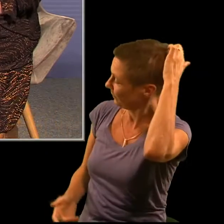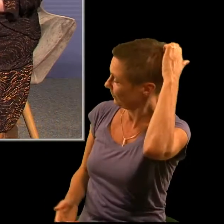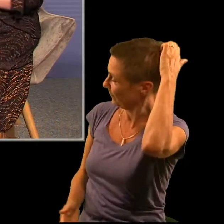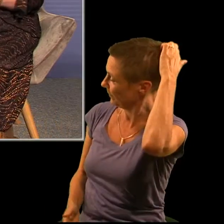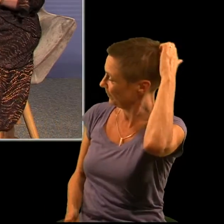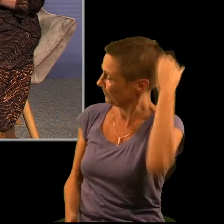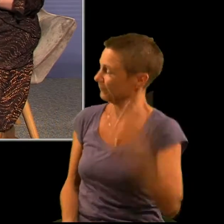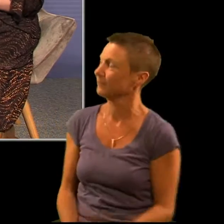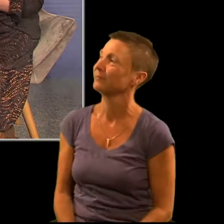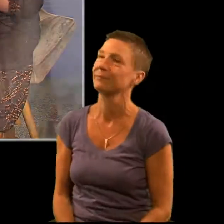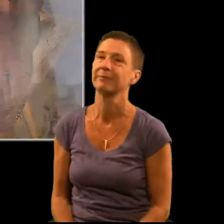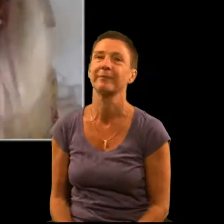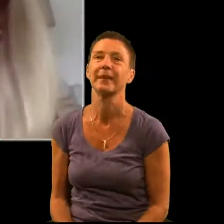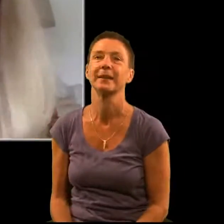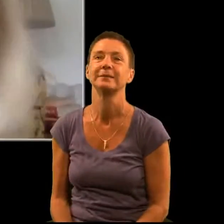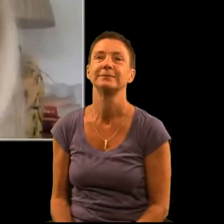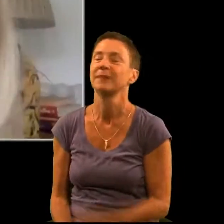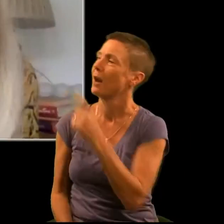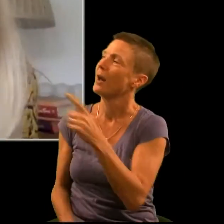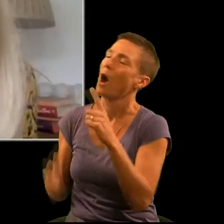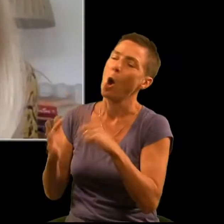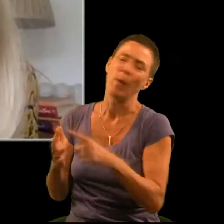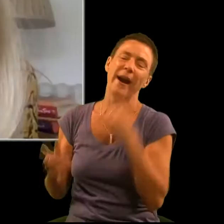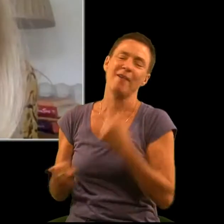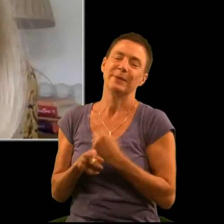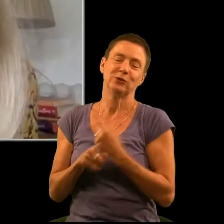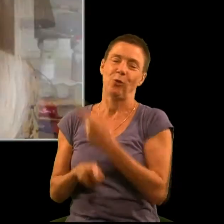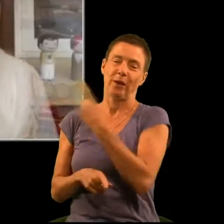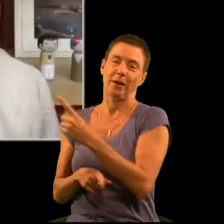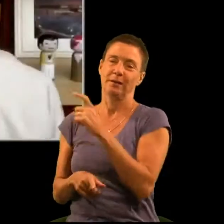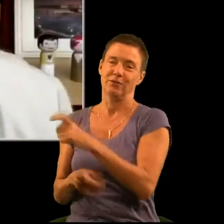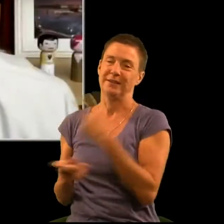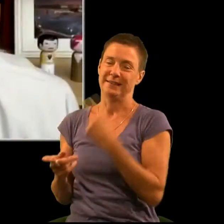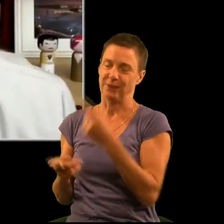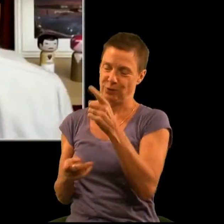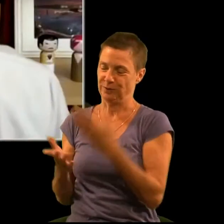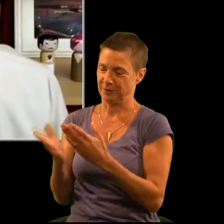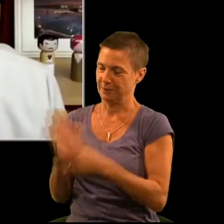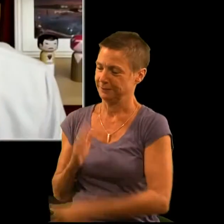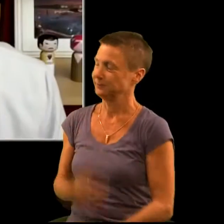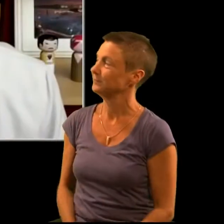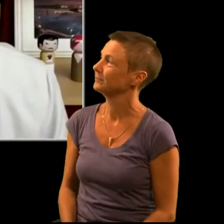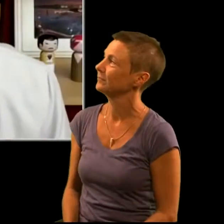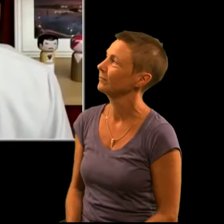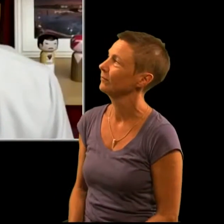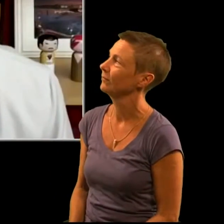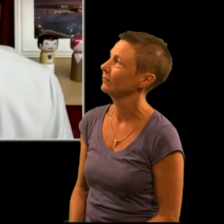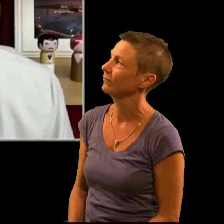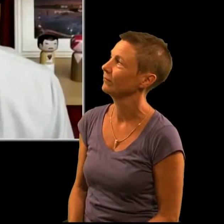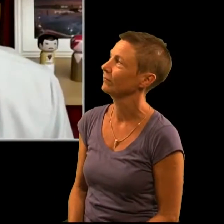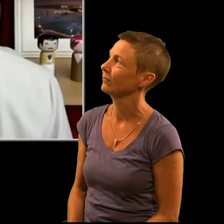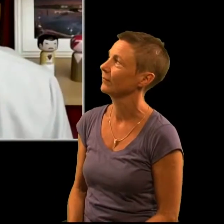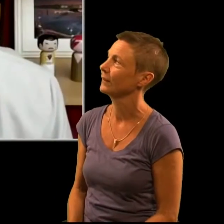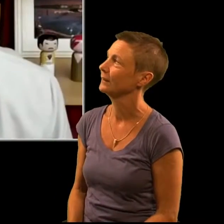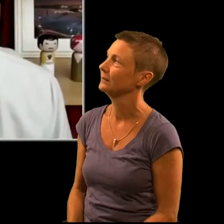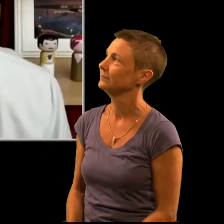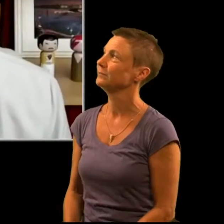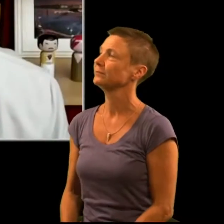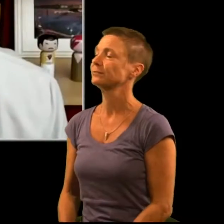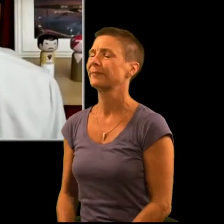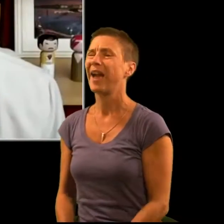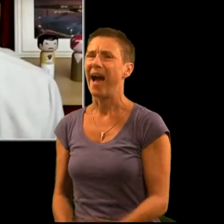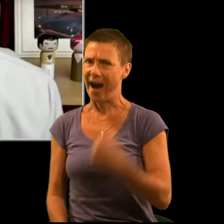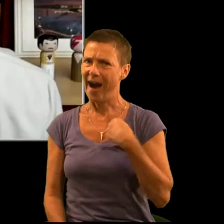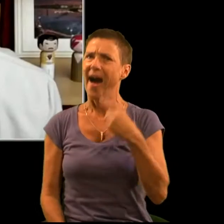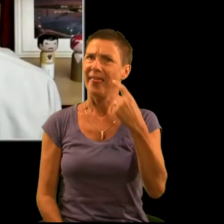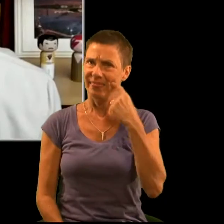I'll start. No, you start, Eoin, because I've just been talking. I think, there was kind of a lot of pressure on